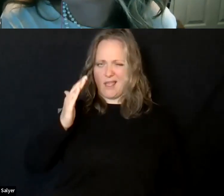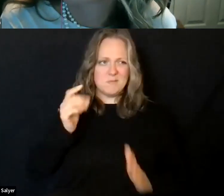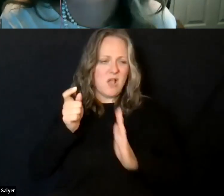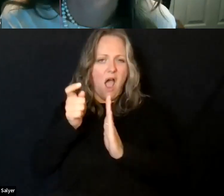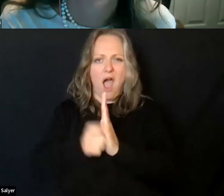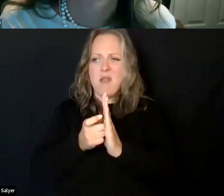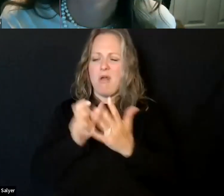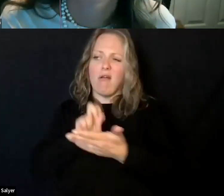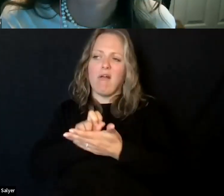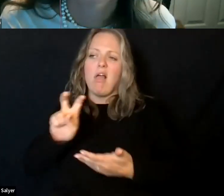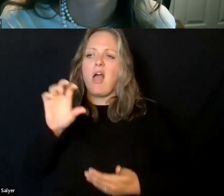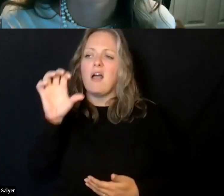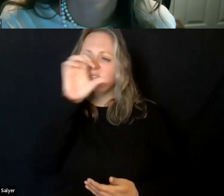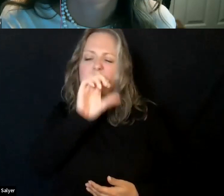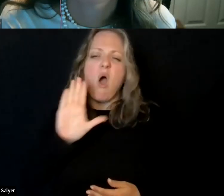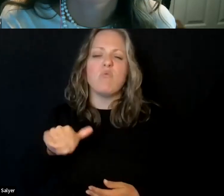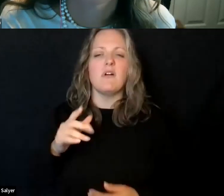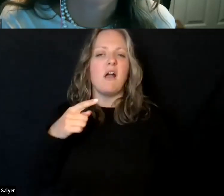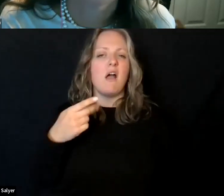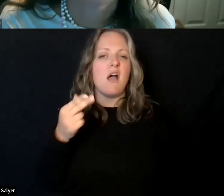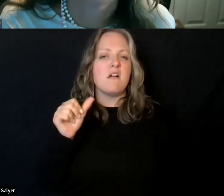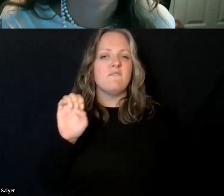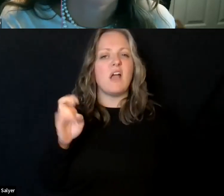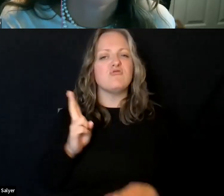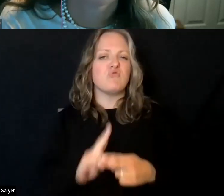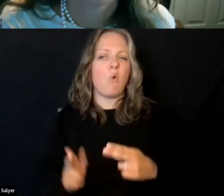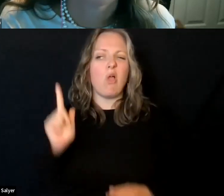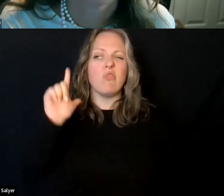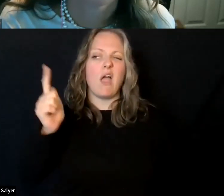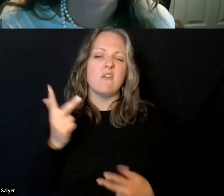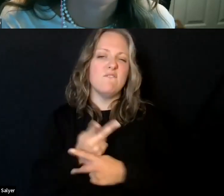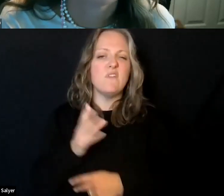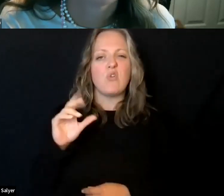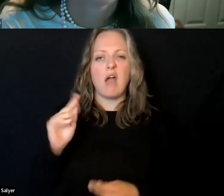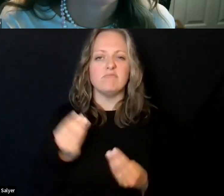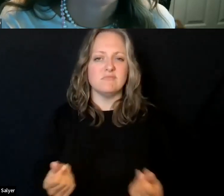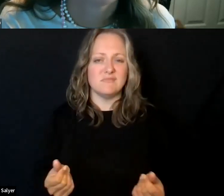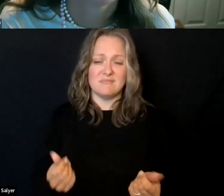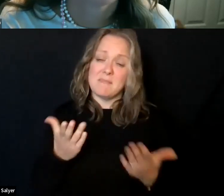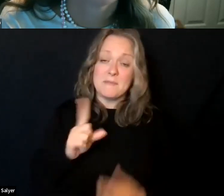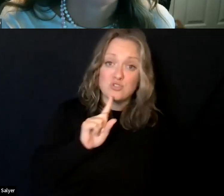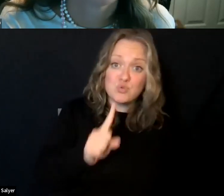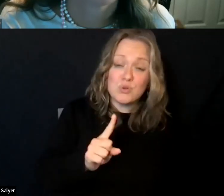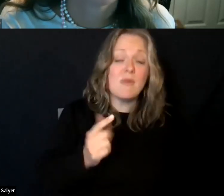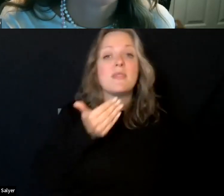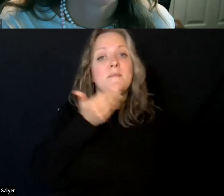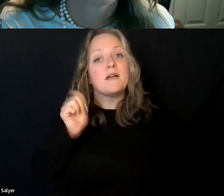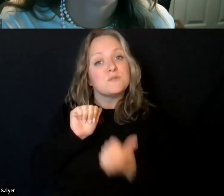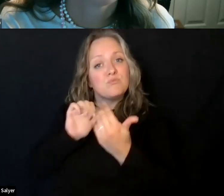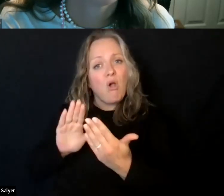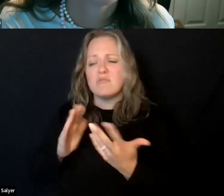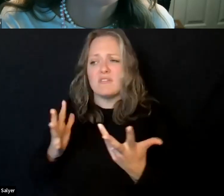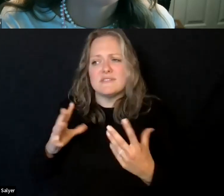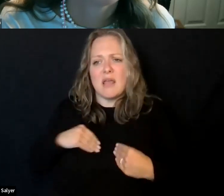that they're going through a phase. And while that may be true, I think the best approach is just being accepting, trying to